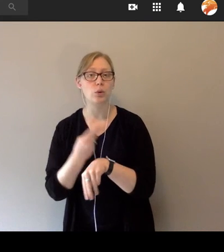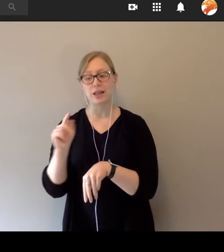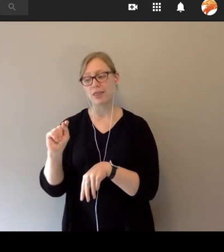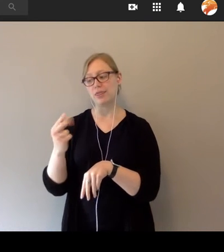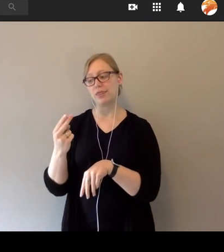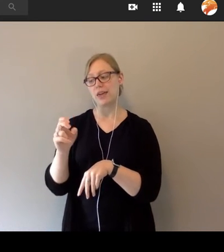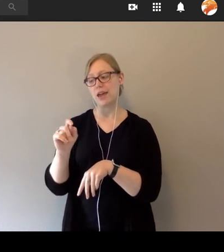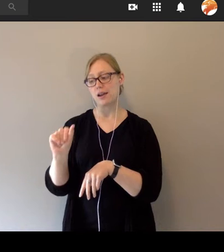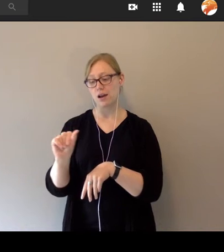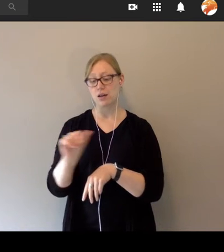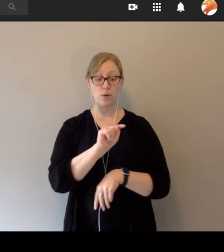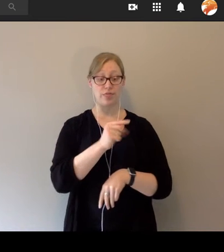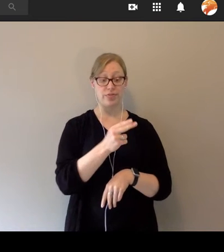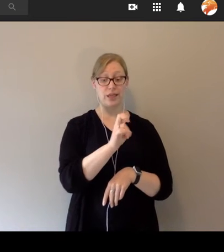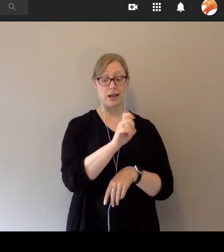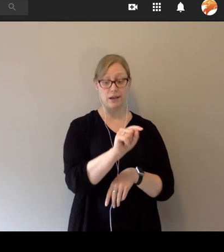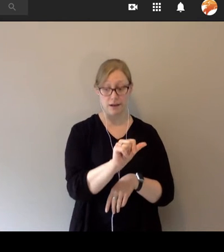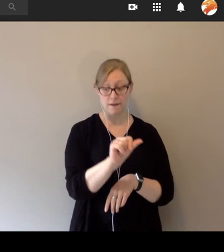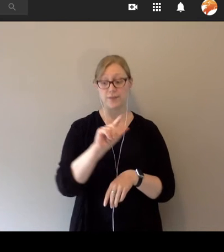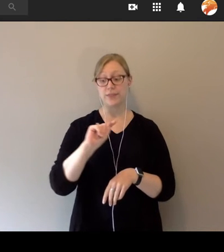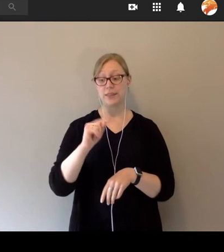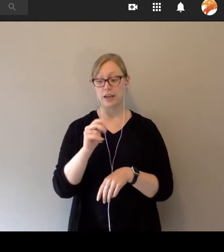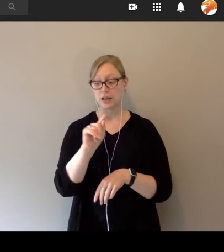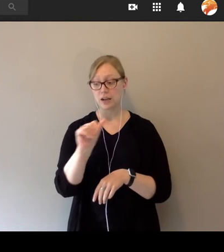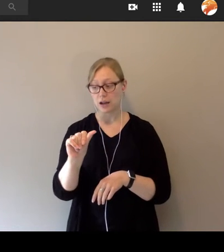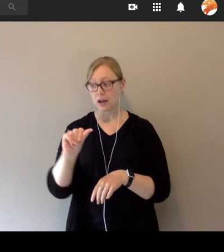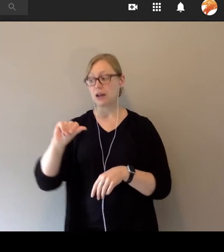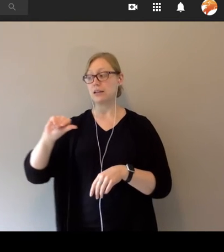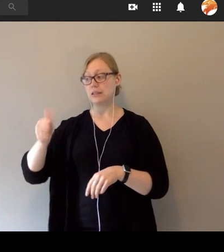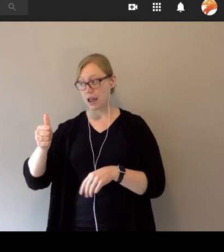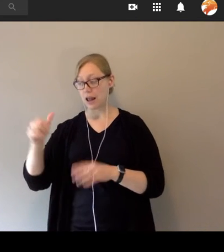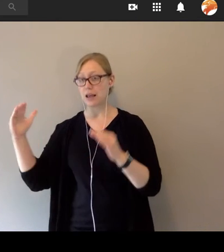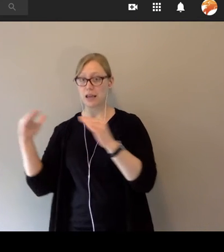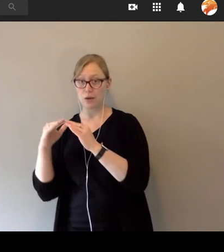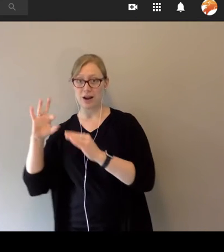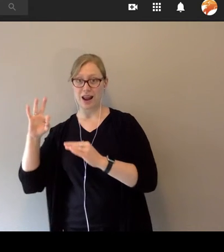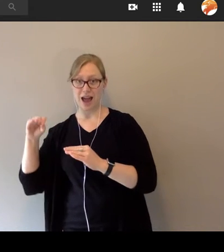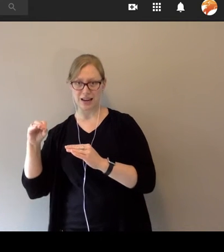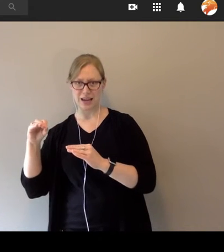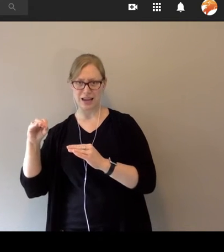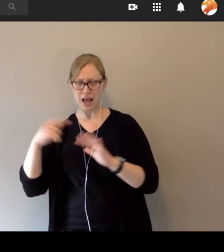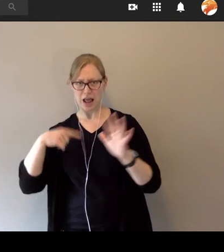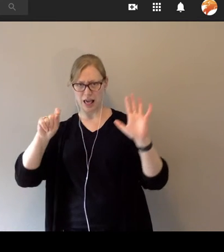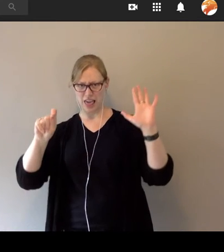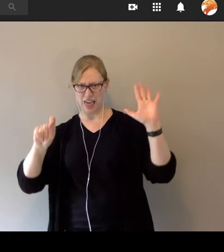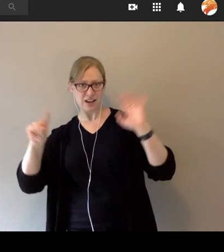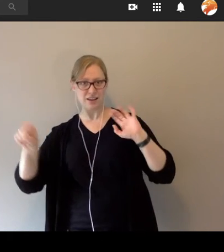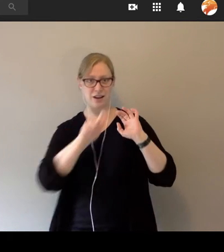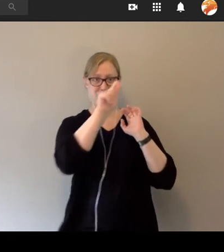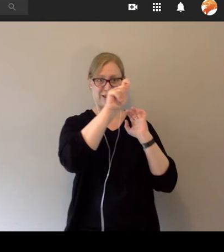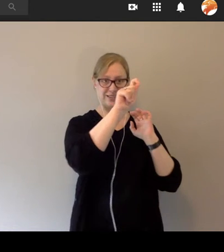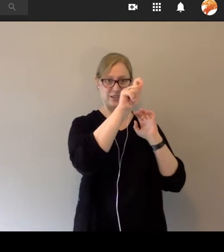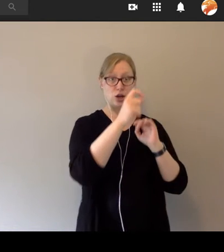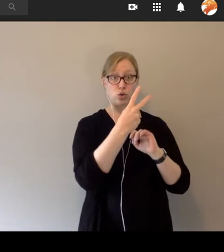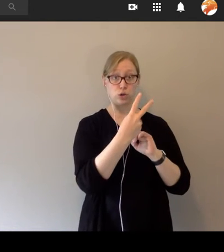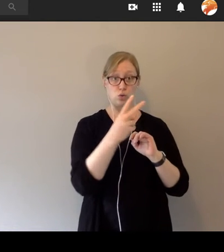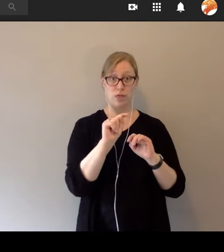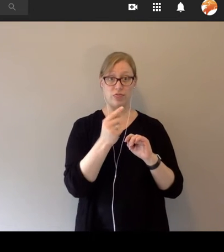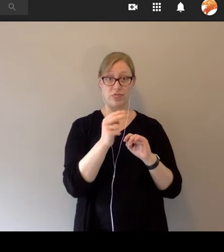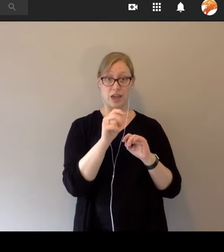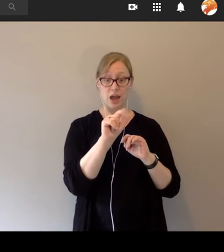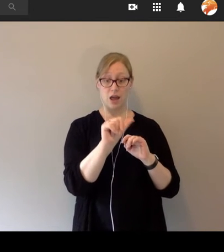plus 10 equals 90. And so I'm running out of room, so I'm going to go up here. So 2 theta is going to be 90 minus